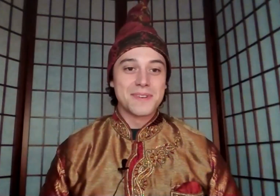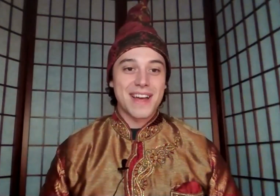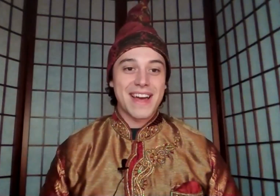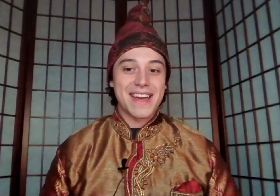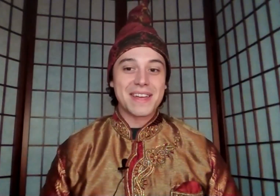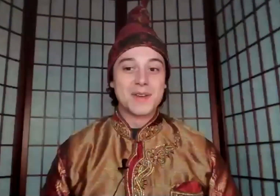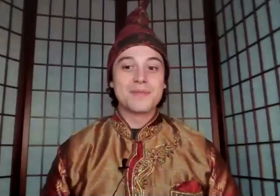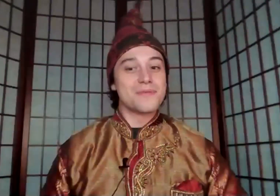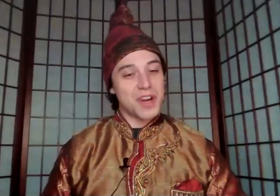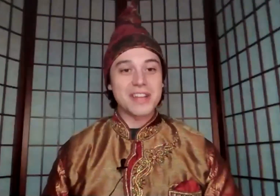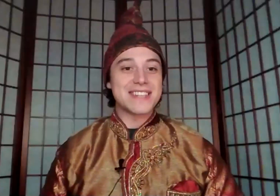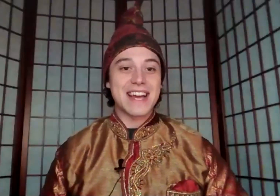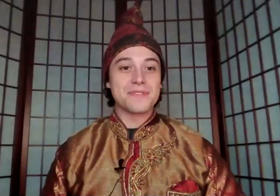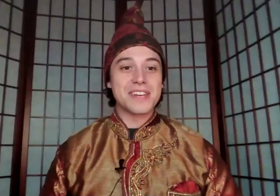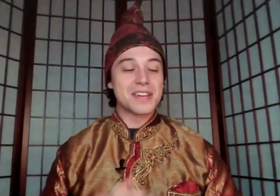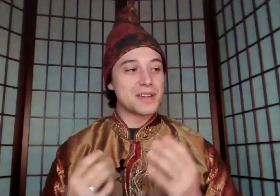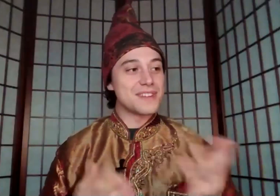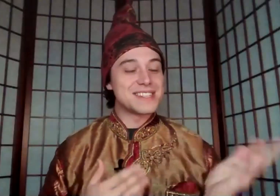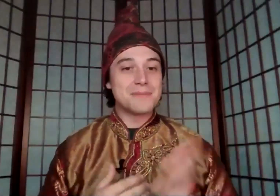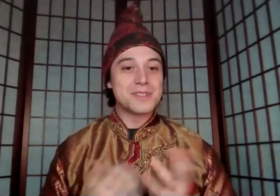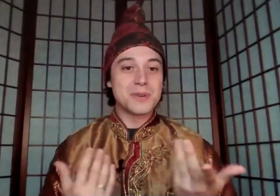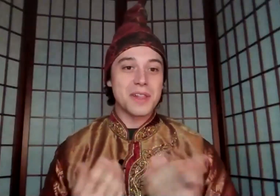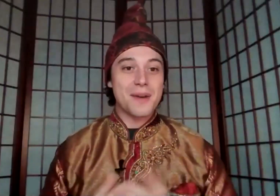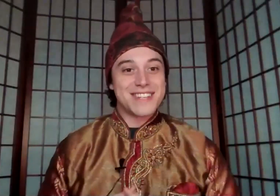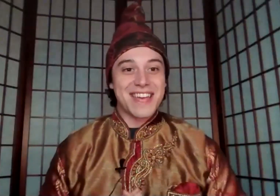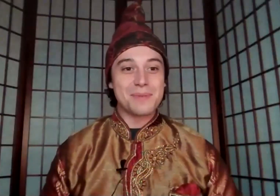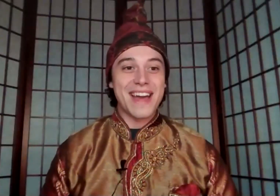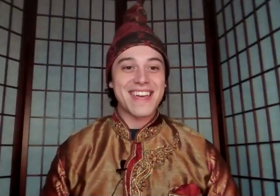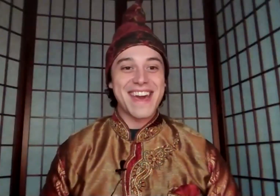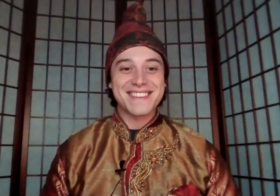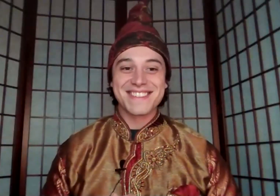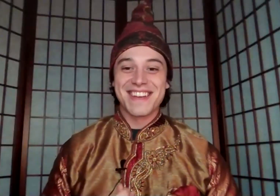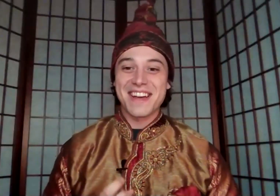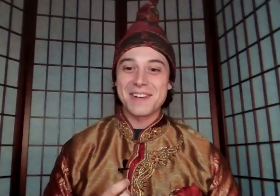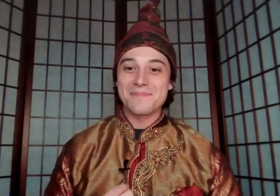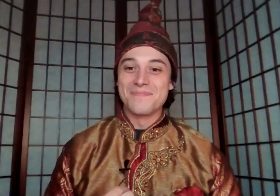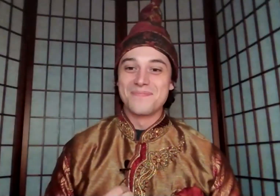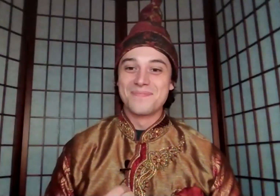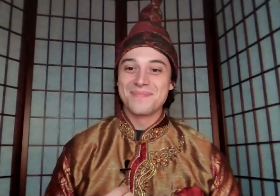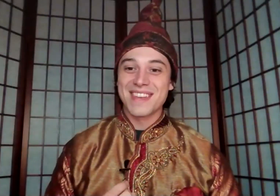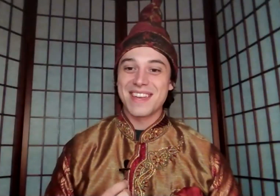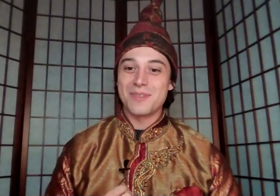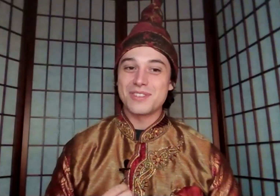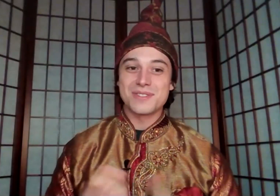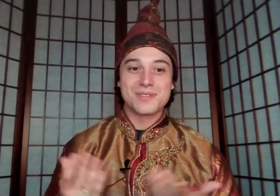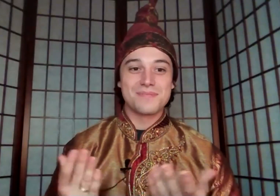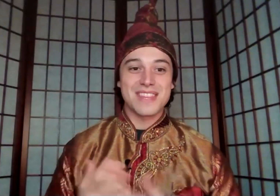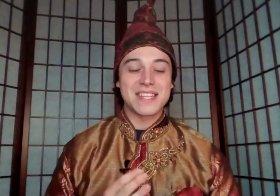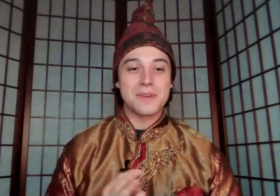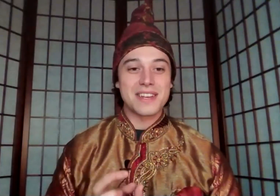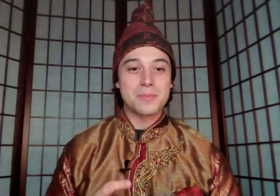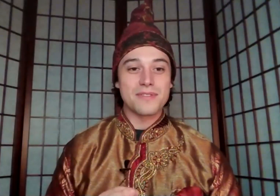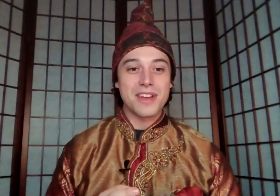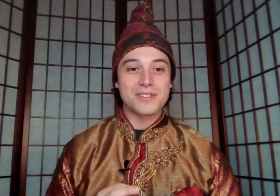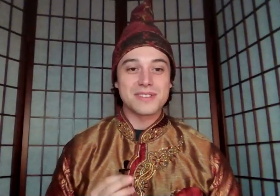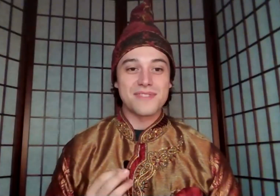So I very tactfully convinced him to allow me to get a black cat, in which that's